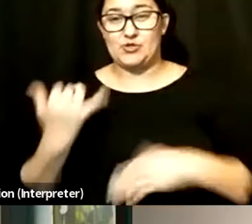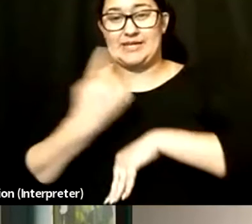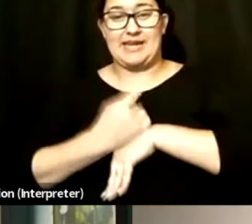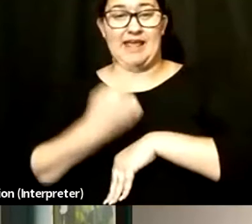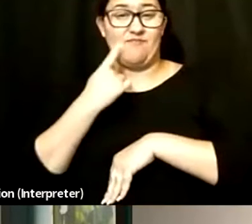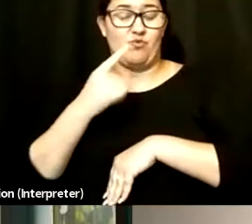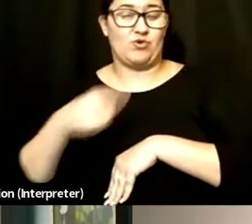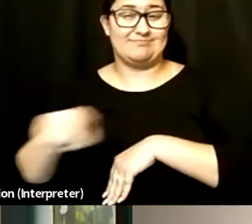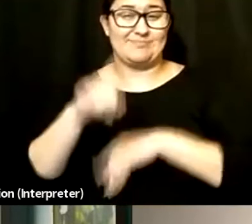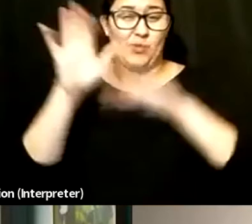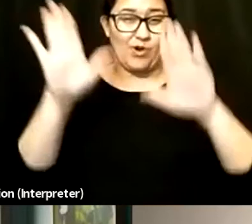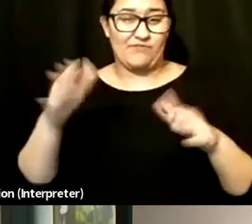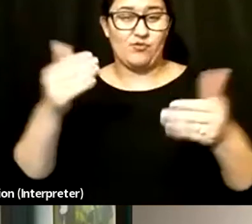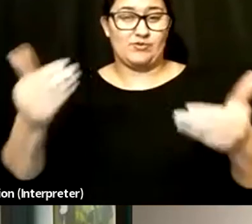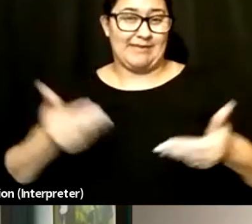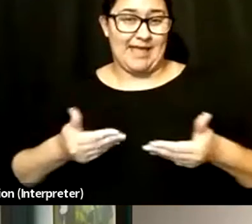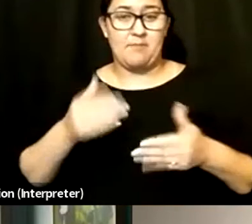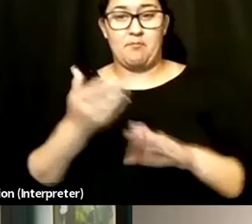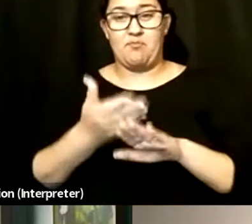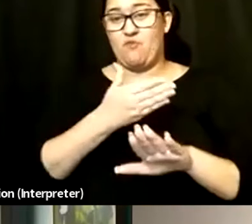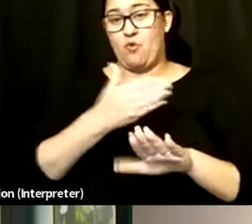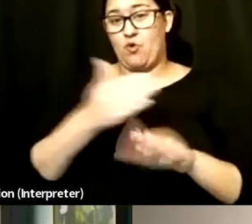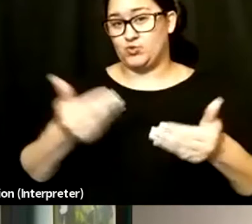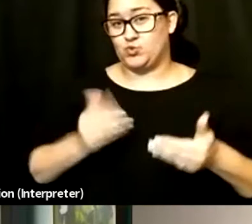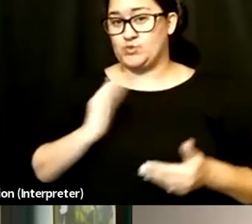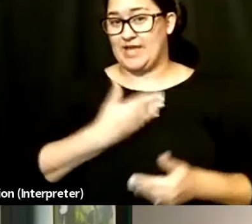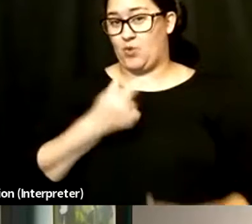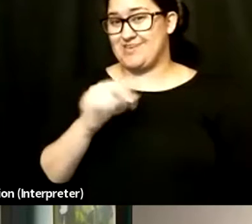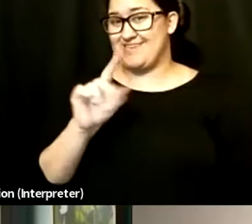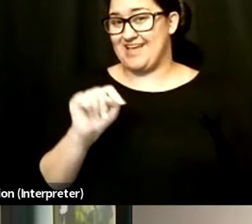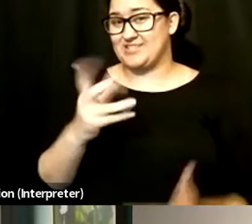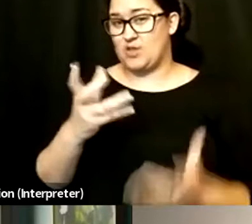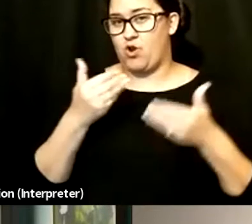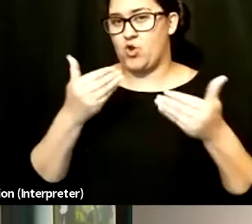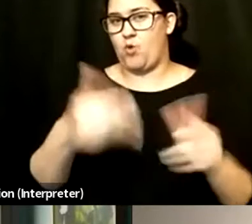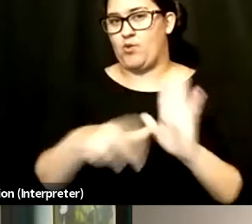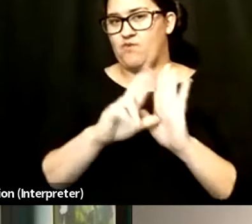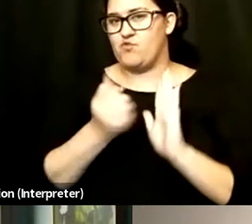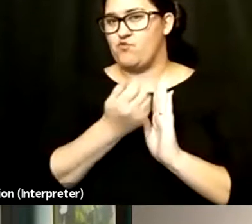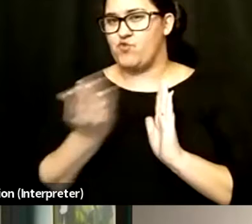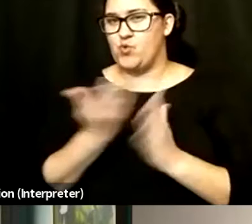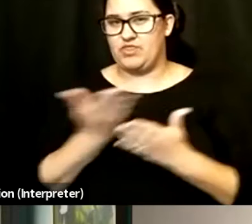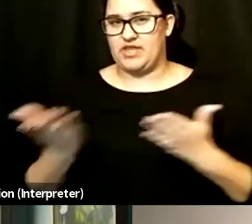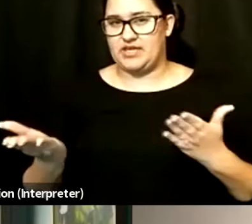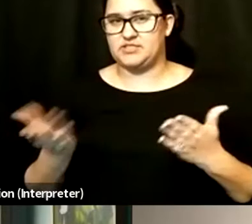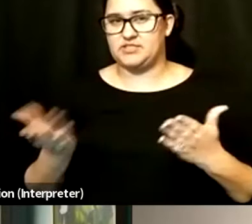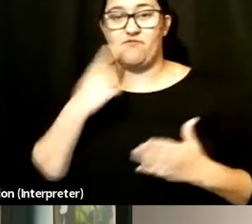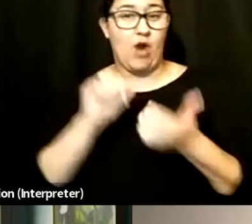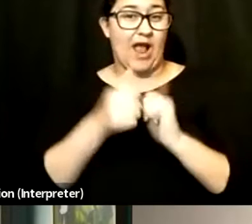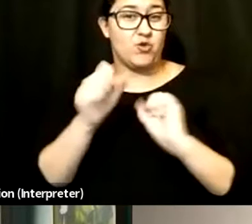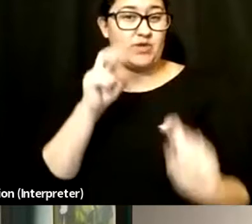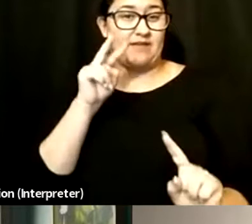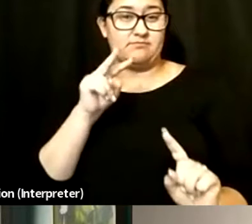wonderful guests. Before I introduce our guests, I would like to go over a few items as to how you can view and